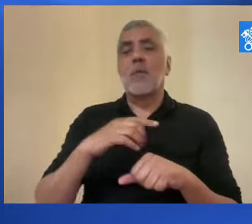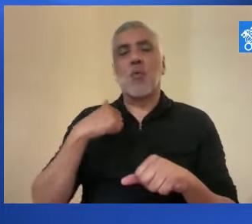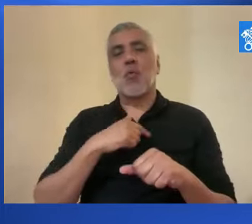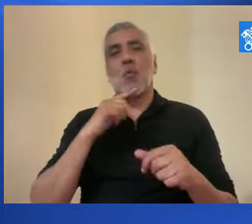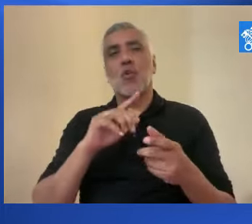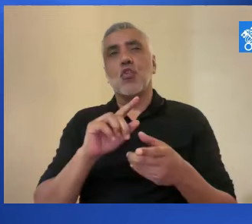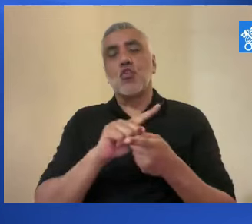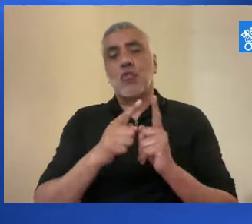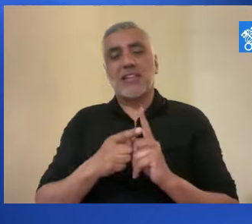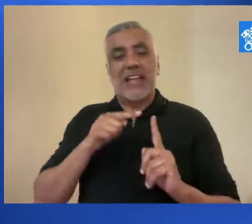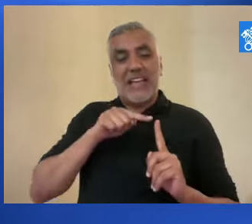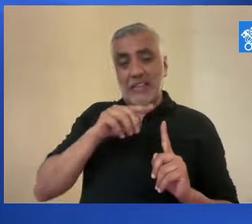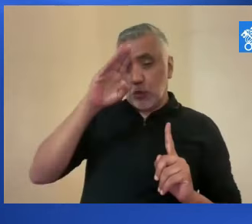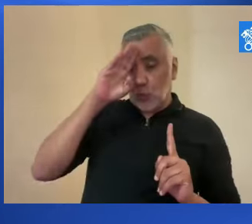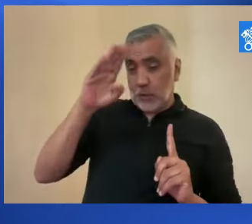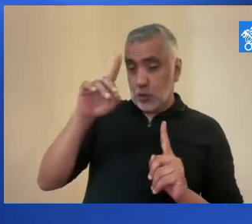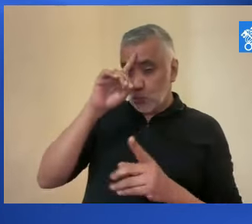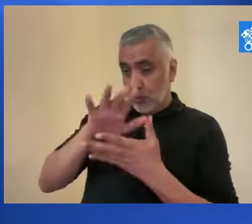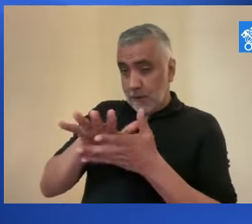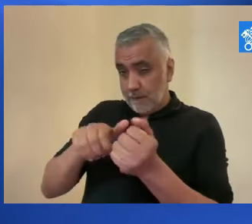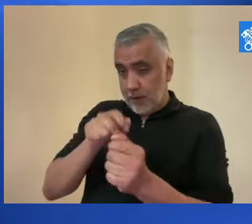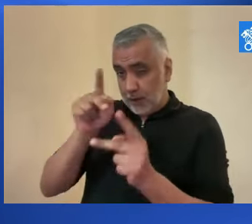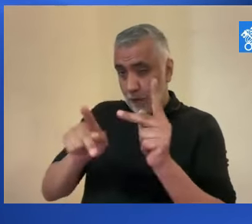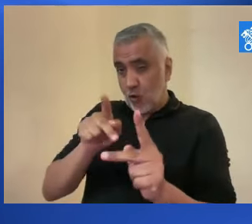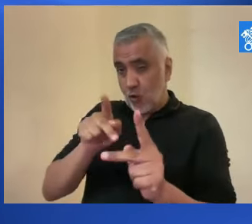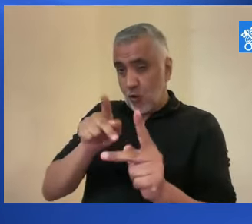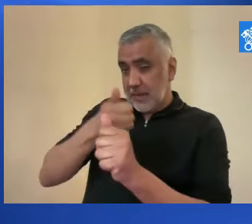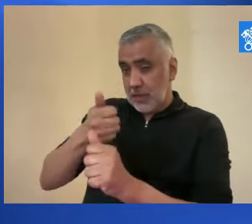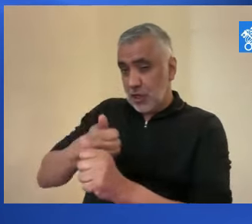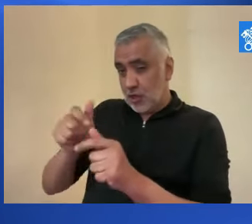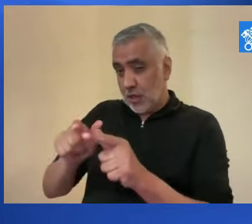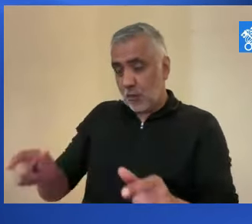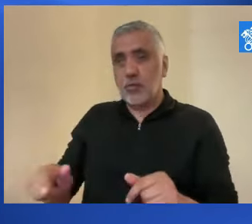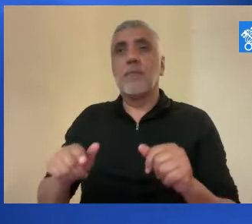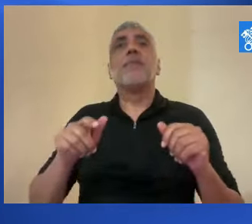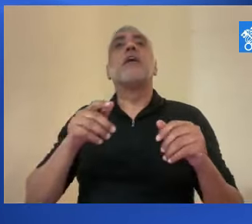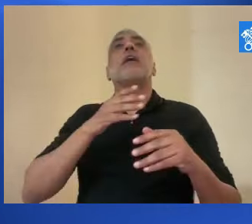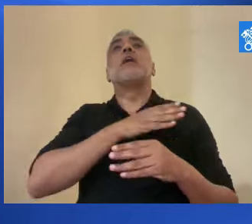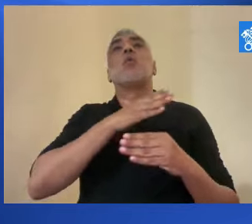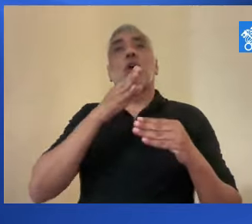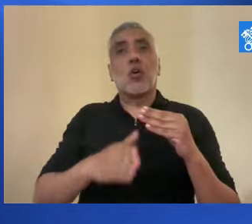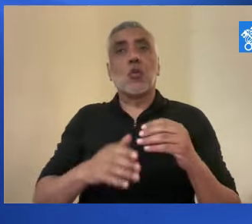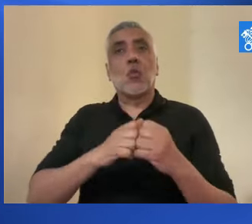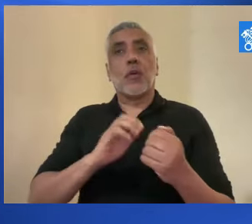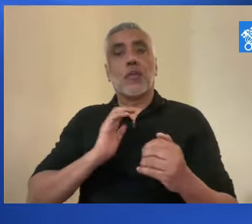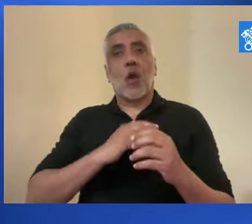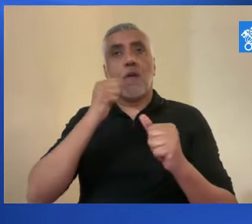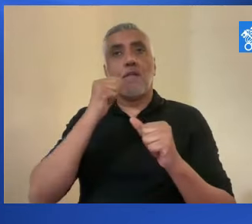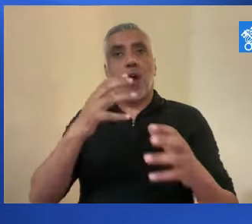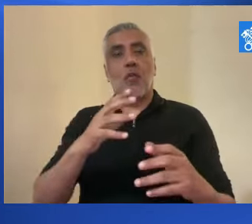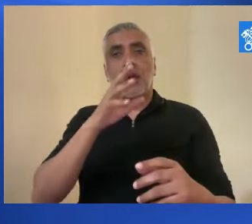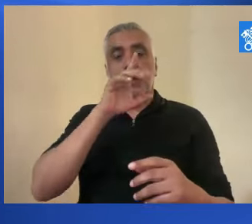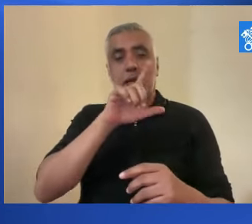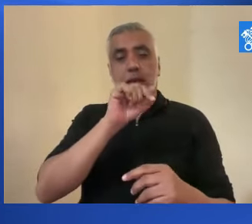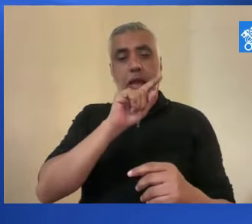group. The general audience will then conclude with the singing of the Our Father in Latin and the Holy Father's Apostolic Blessing, which goes out to all of you